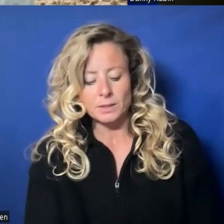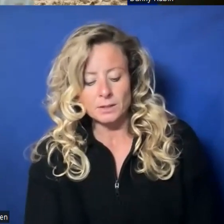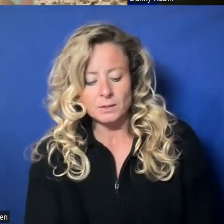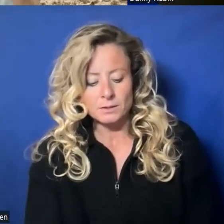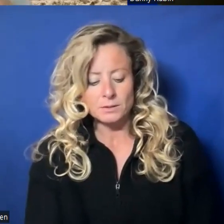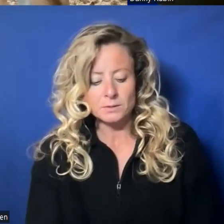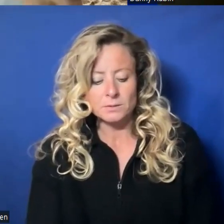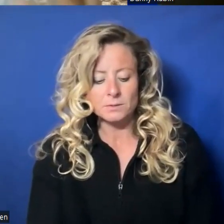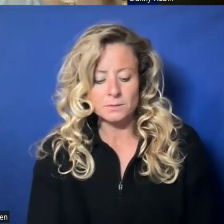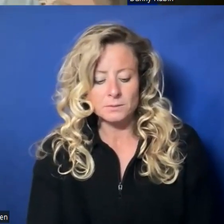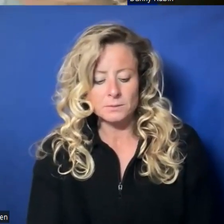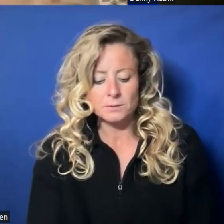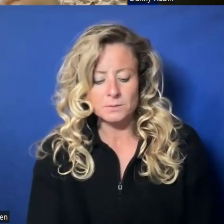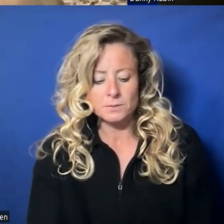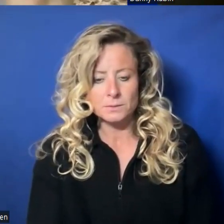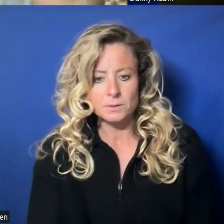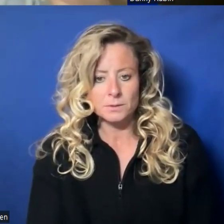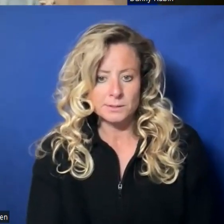to